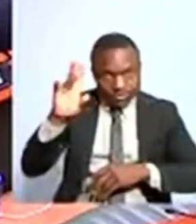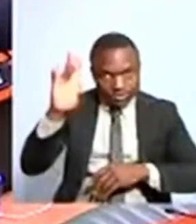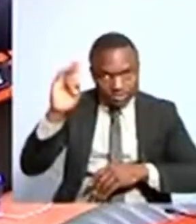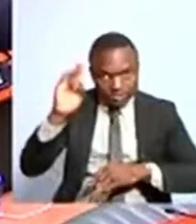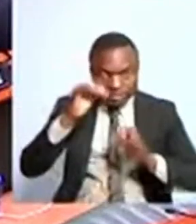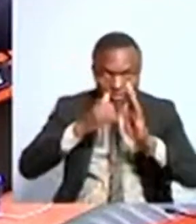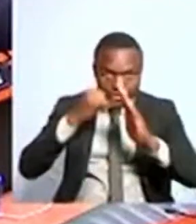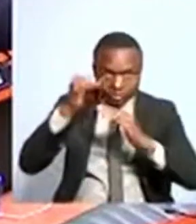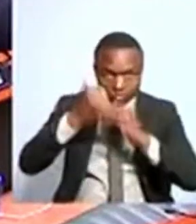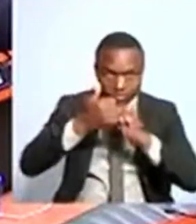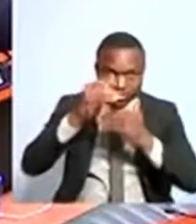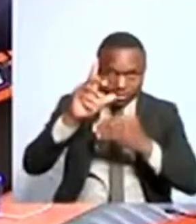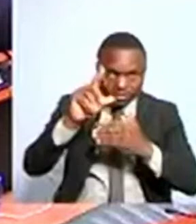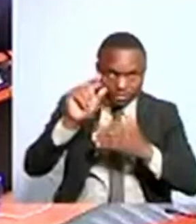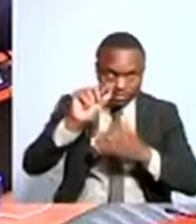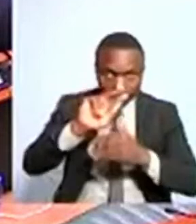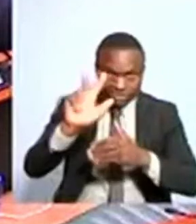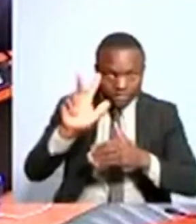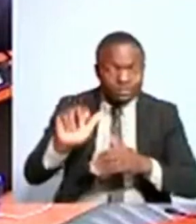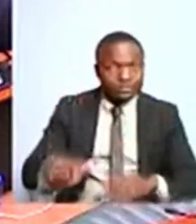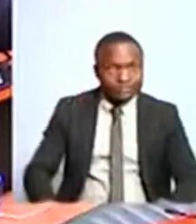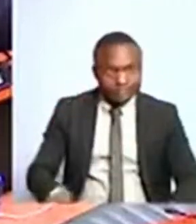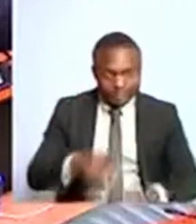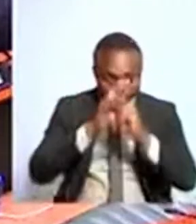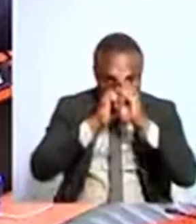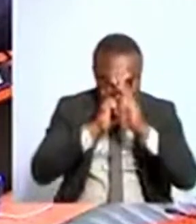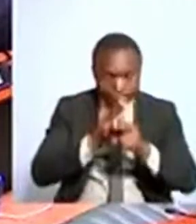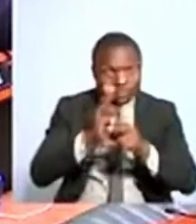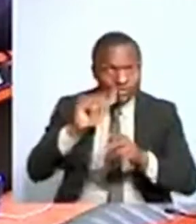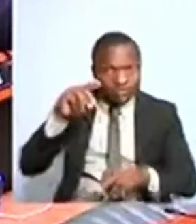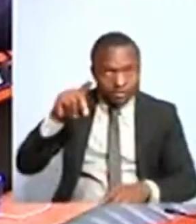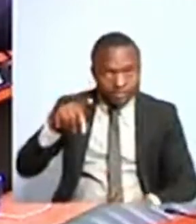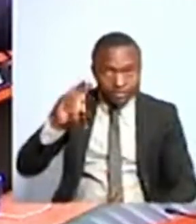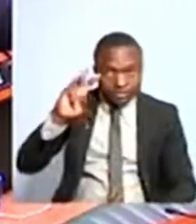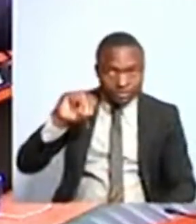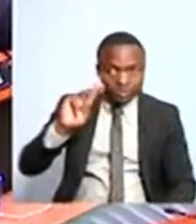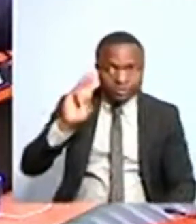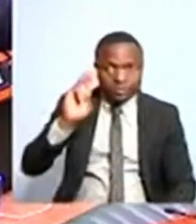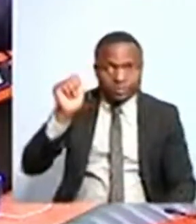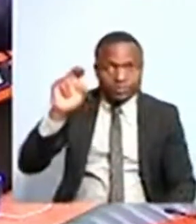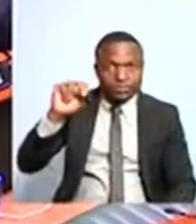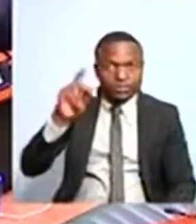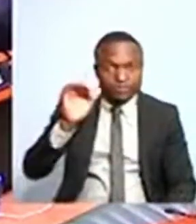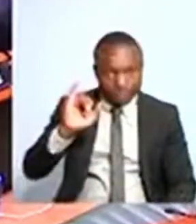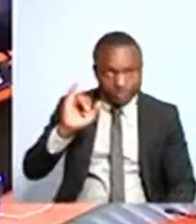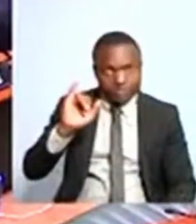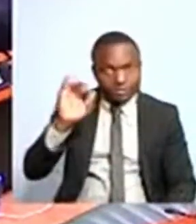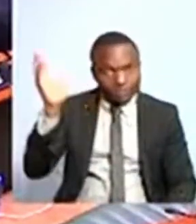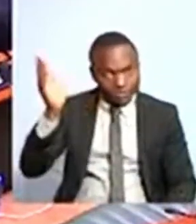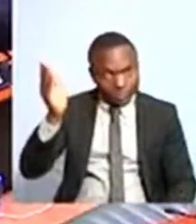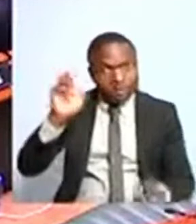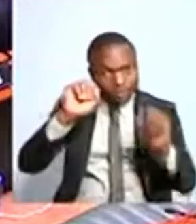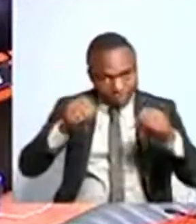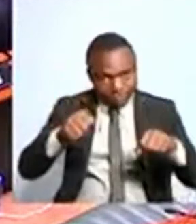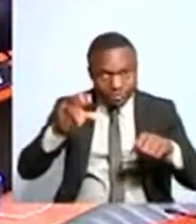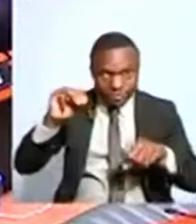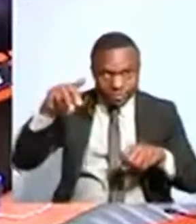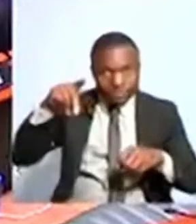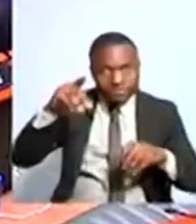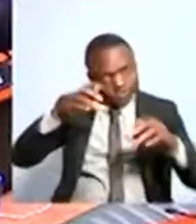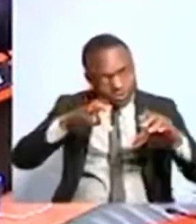July 2023. And the Honorable Member for Mwandi was debating. May the Honorable Member